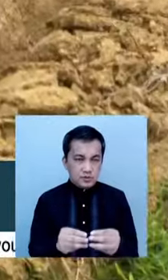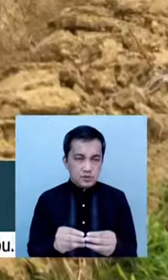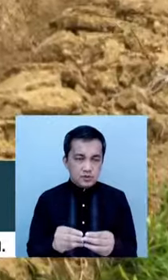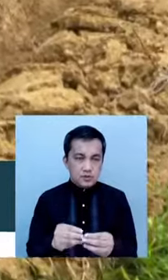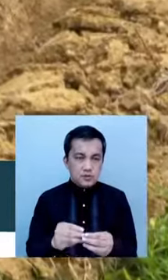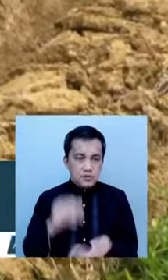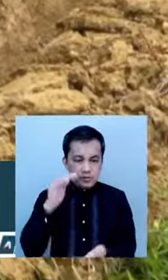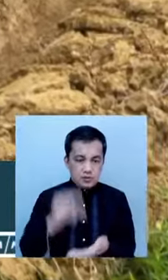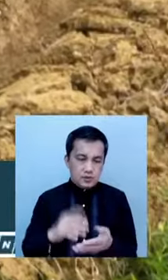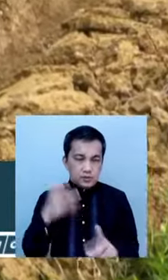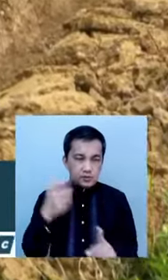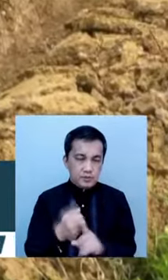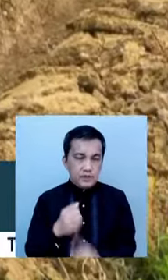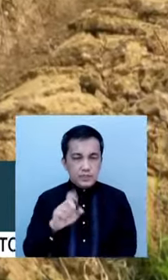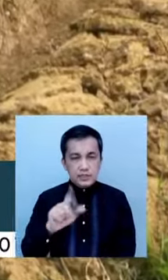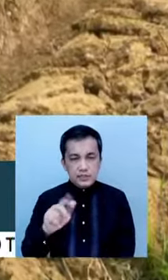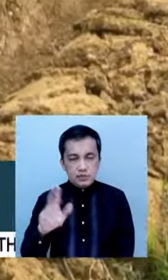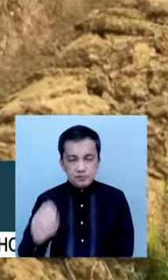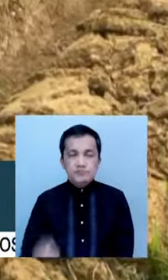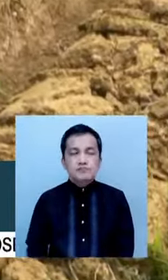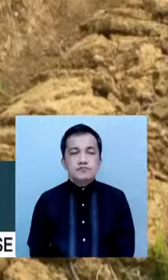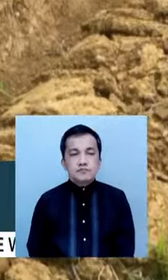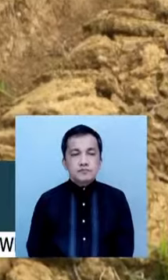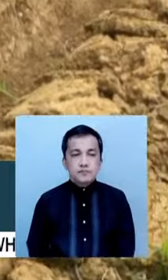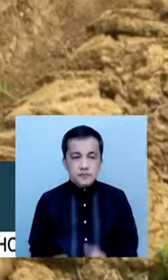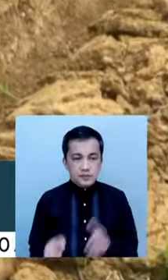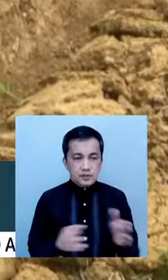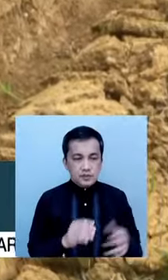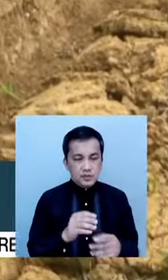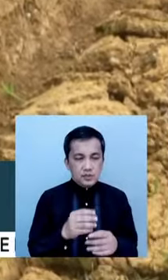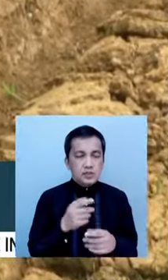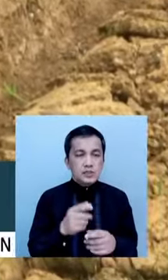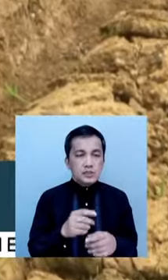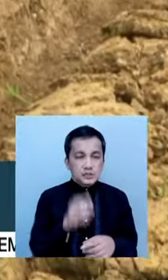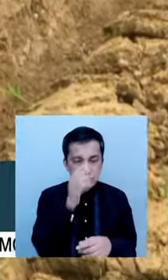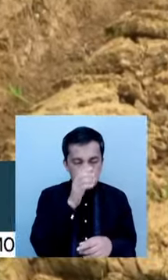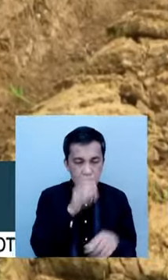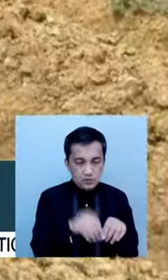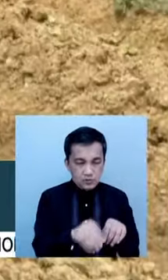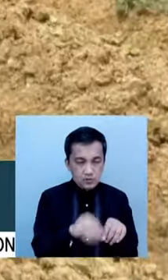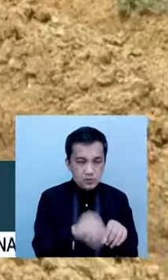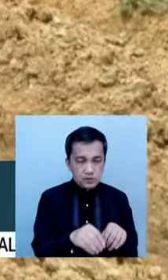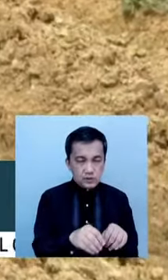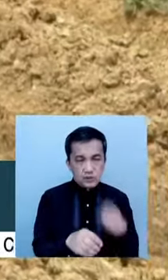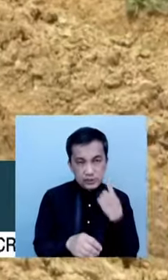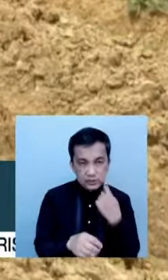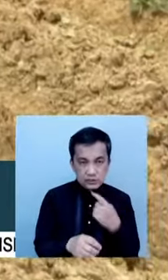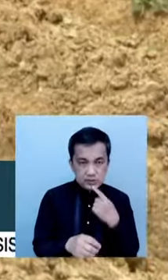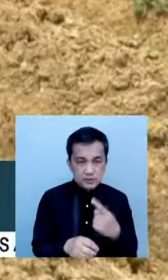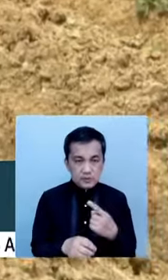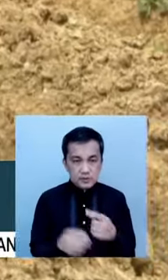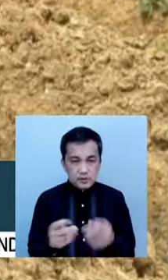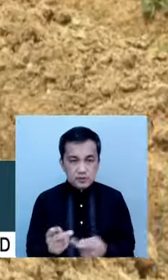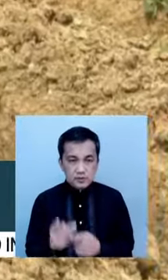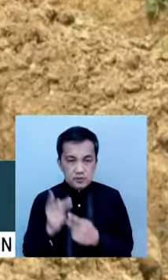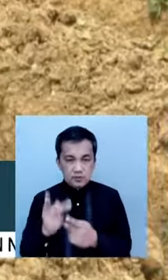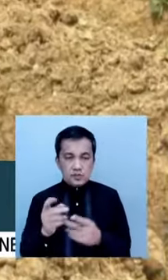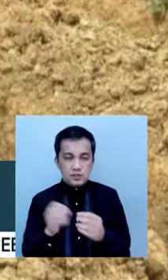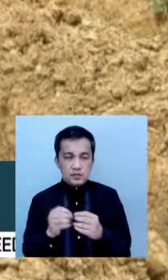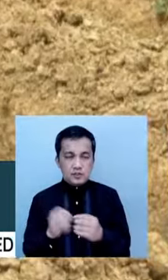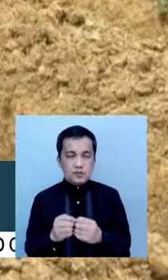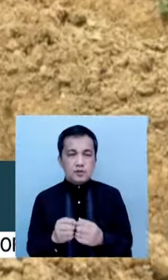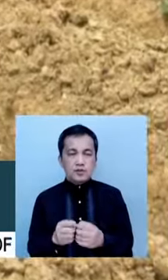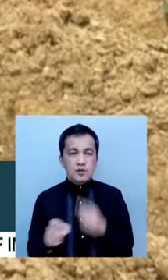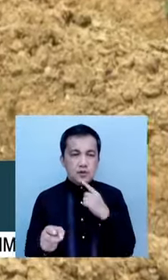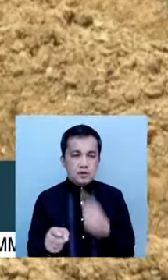El Nino. Joey Baclayon, meanwhile, the Cebu City agriculturist already earlier said that they will propose more hoses,